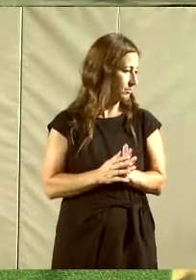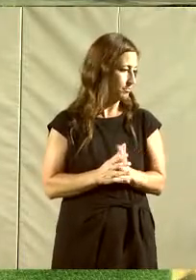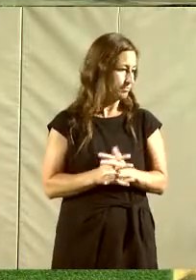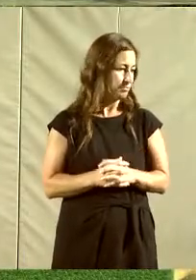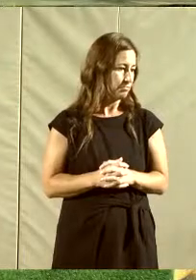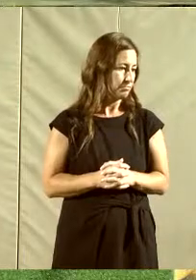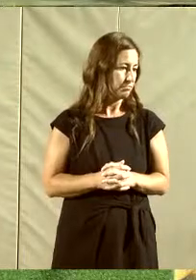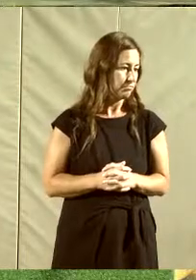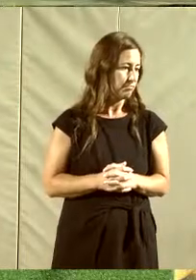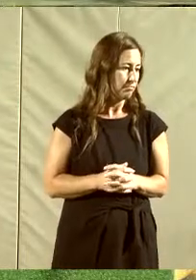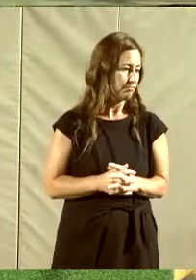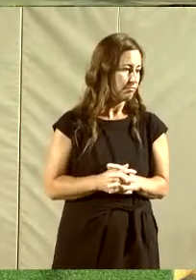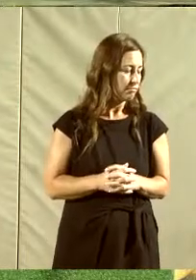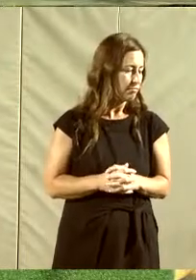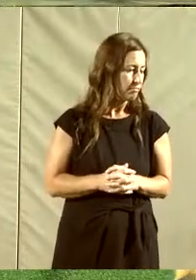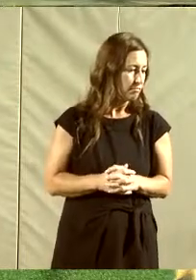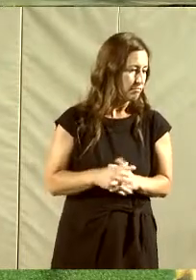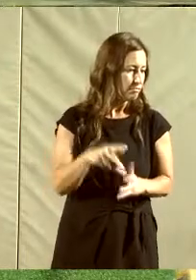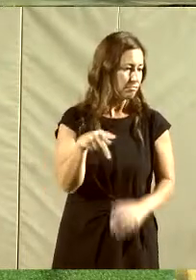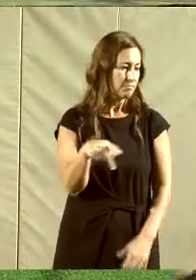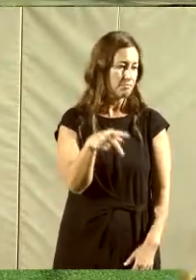Pablo Perez Moreno.